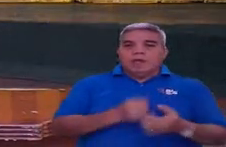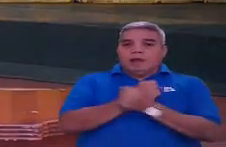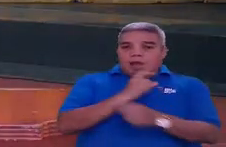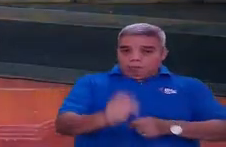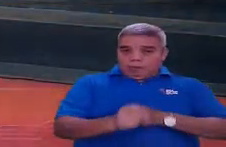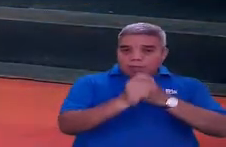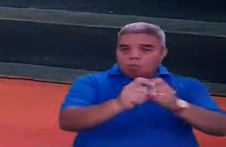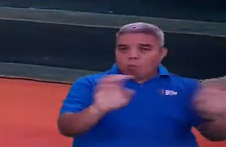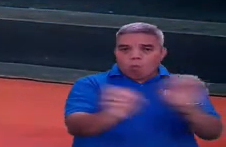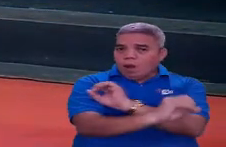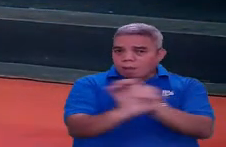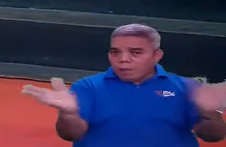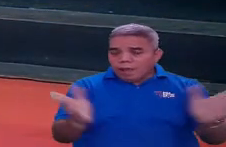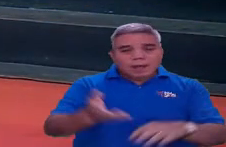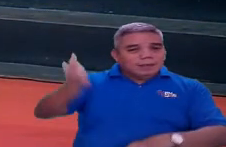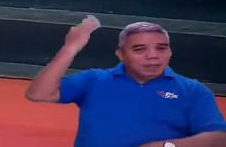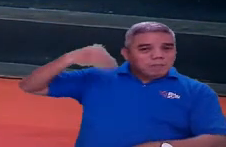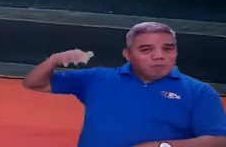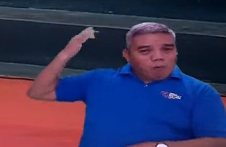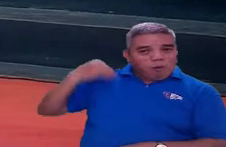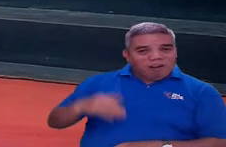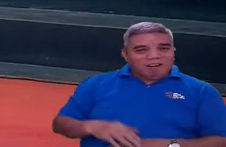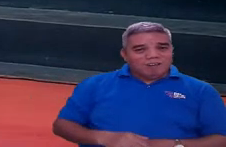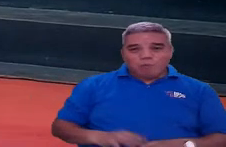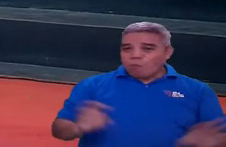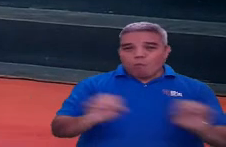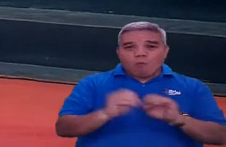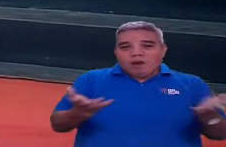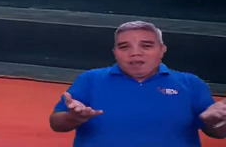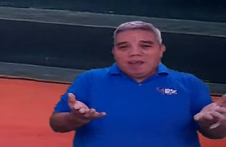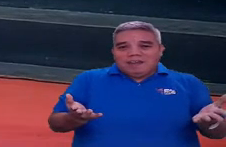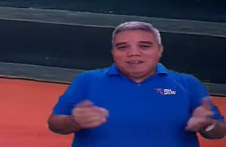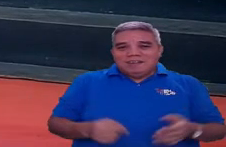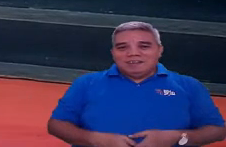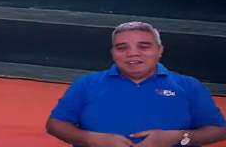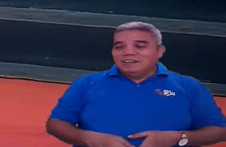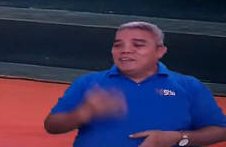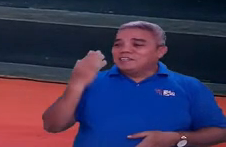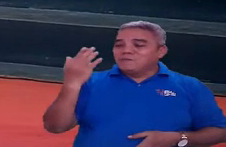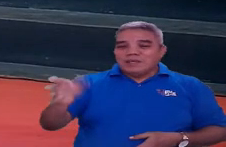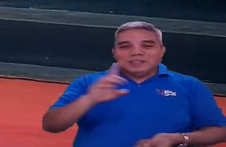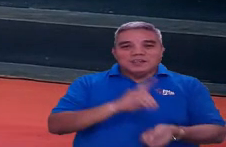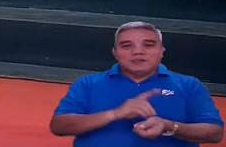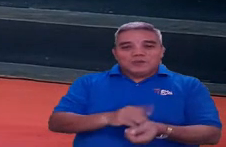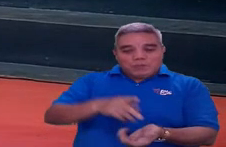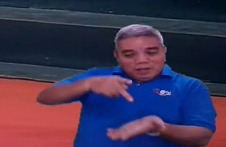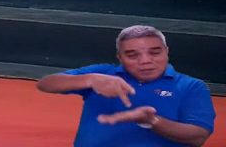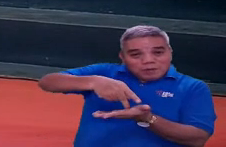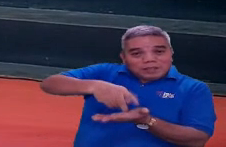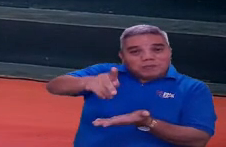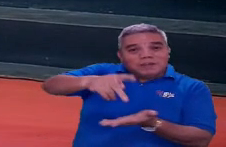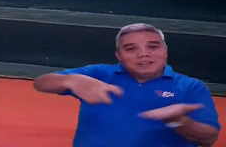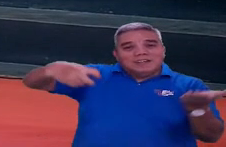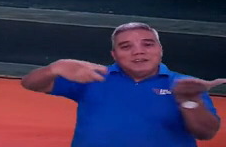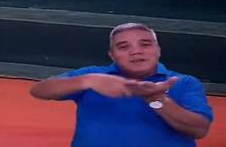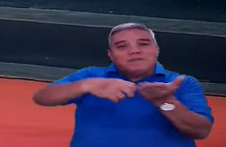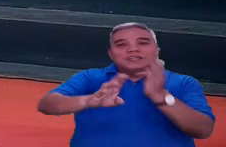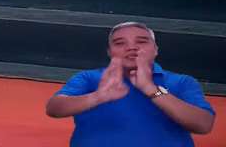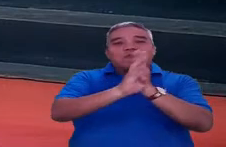Pastor Cordillos noon? Wala? Ikaw din na naplite sa, ha? Refanan ka na lang.